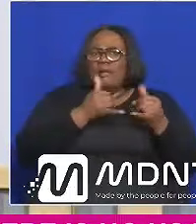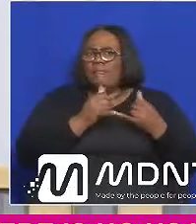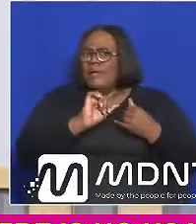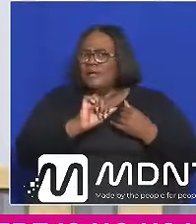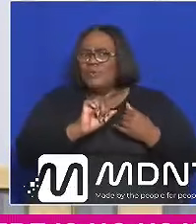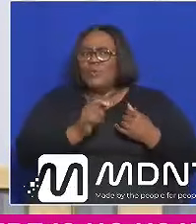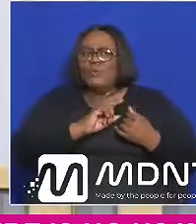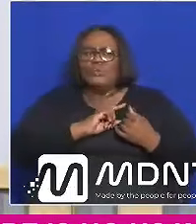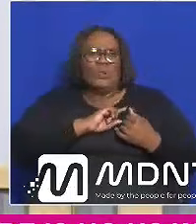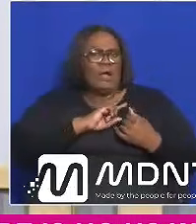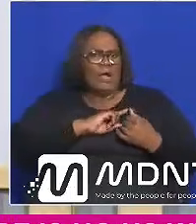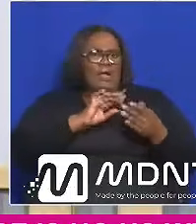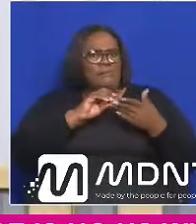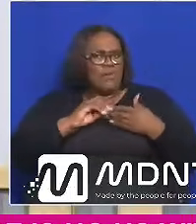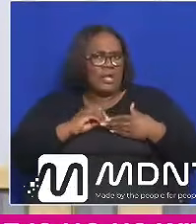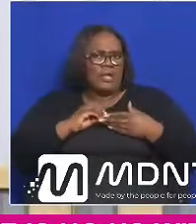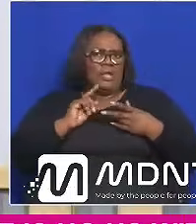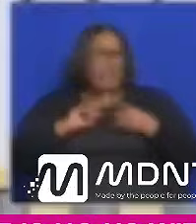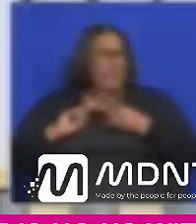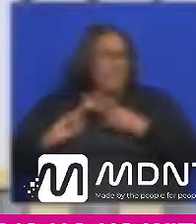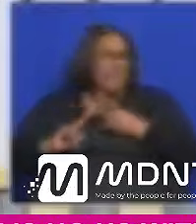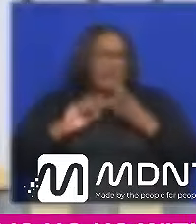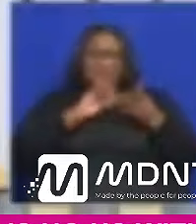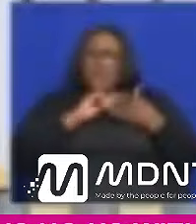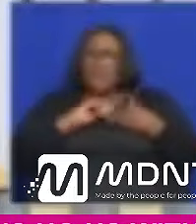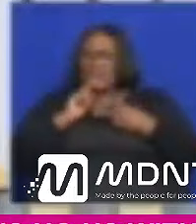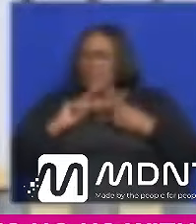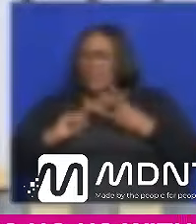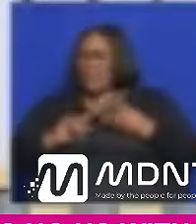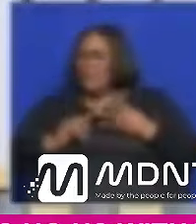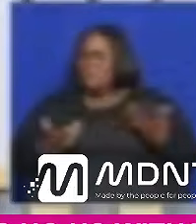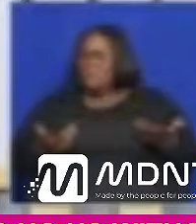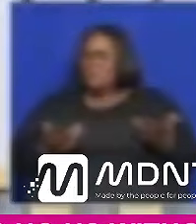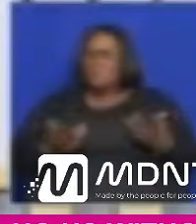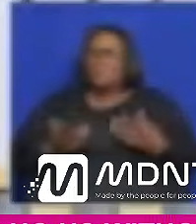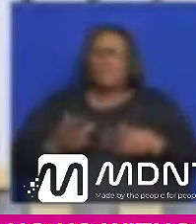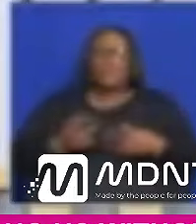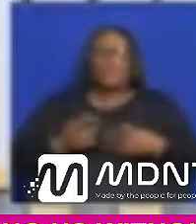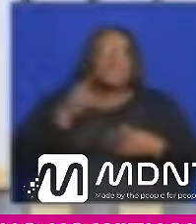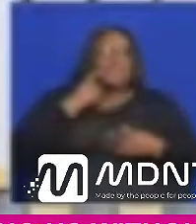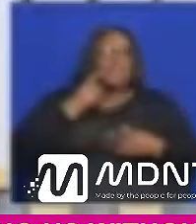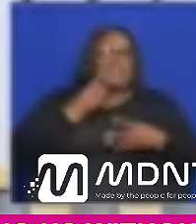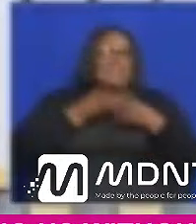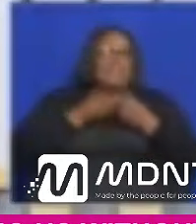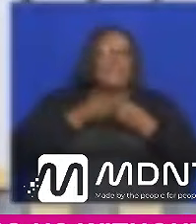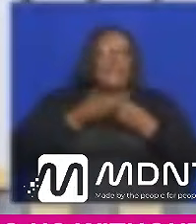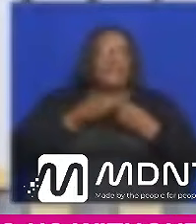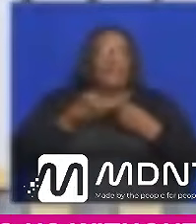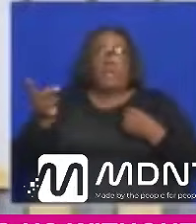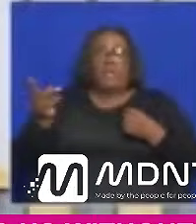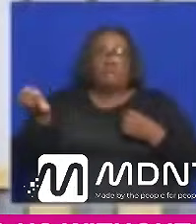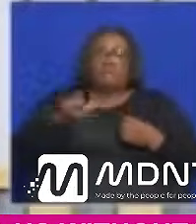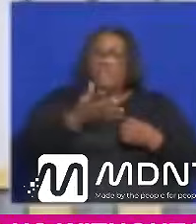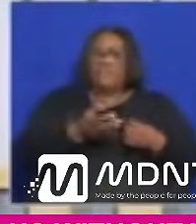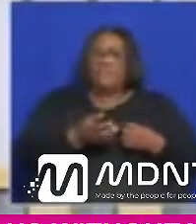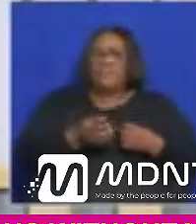bring more documents and stuff like that. So it was not an easy thing for him to just give me 20 million like that. Because